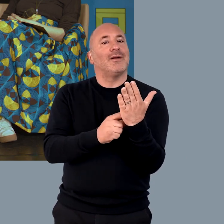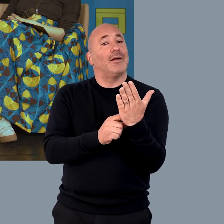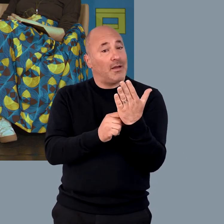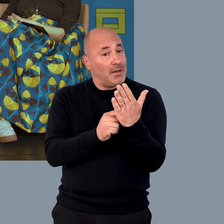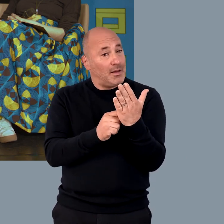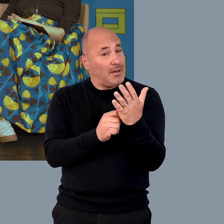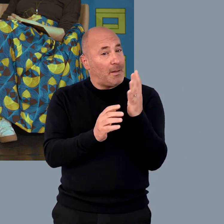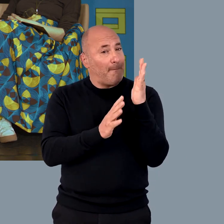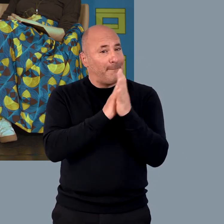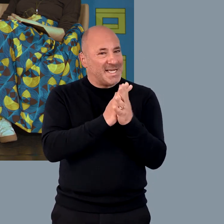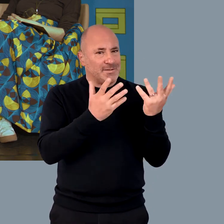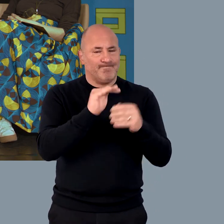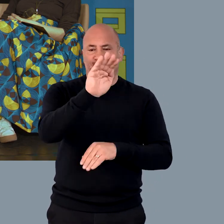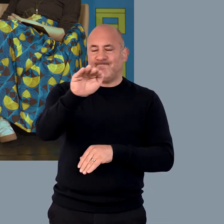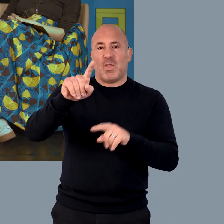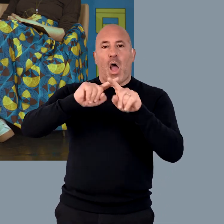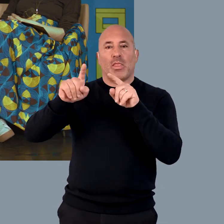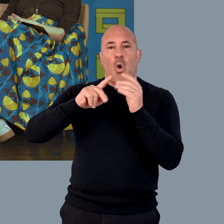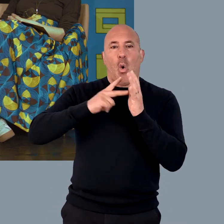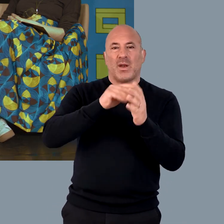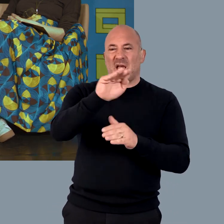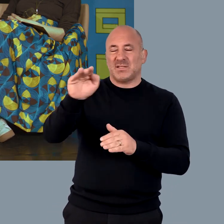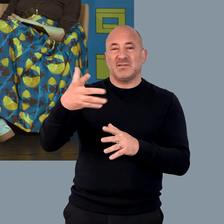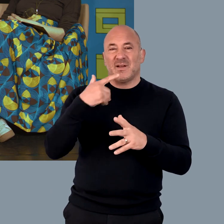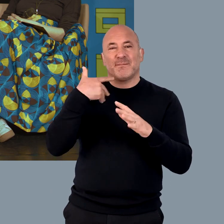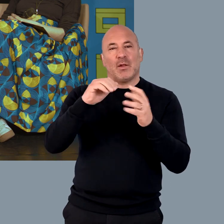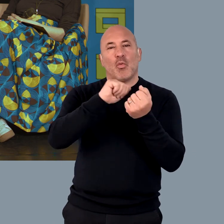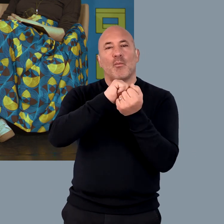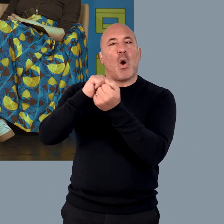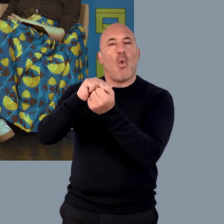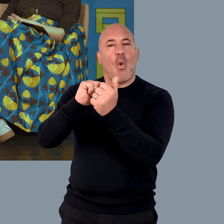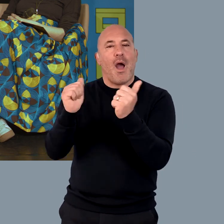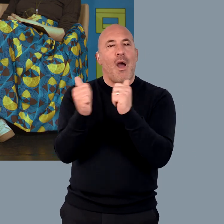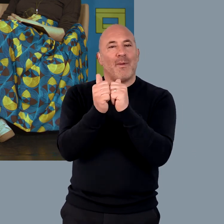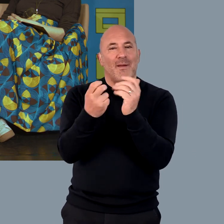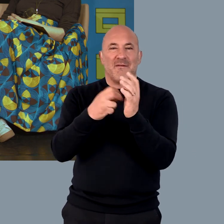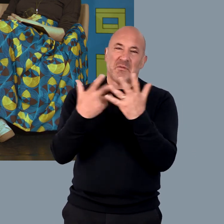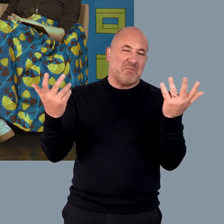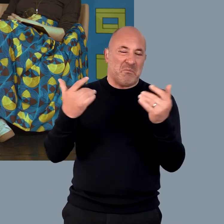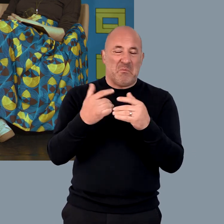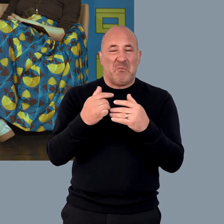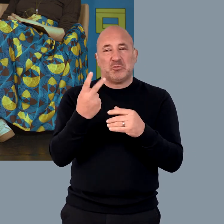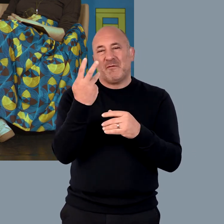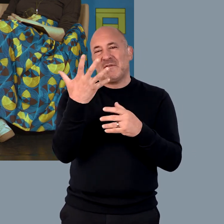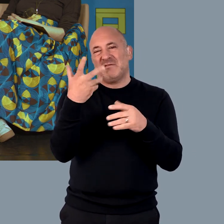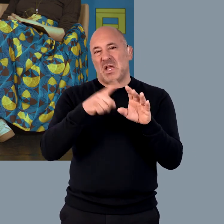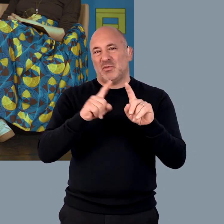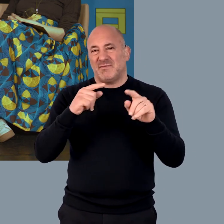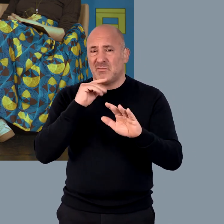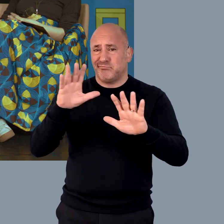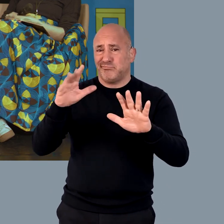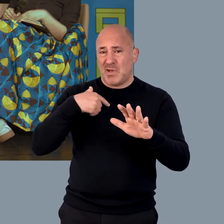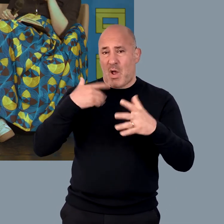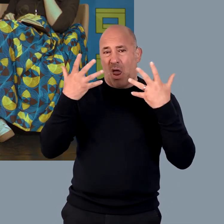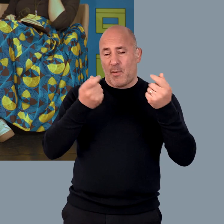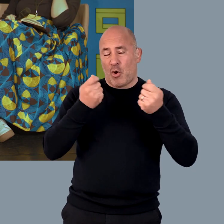But then that means, of course, that they have to call all of the other organizations that they have loan agreements with for the next however many years and say,